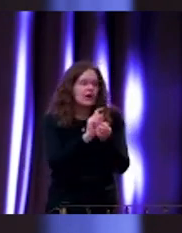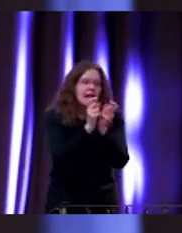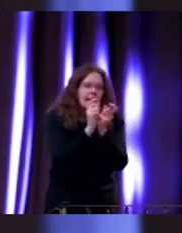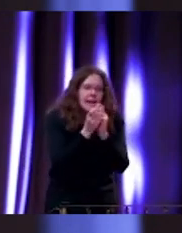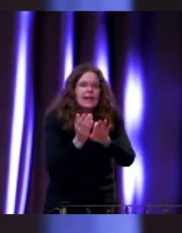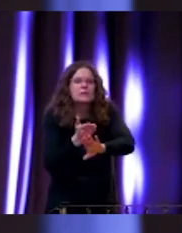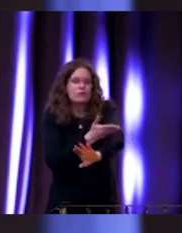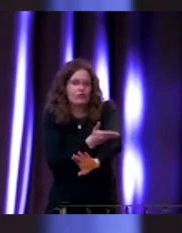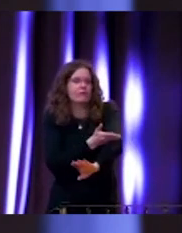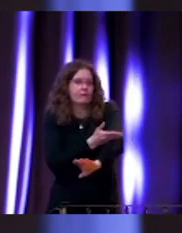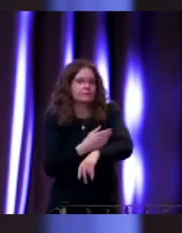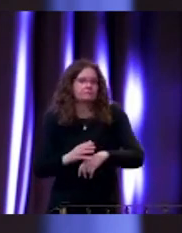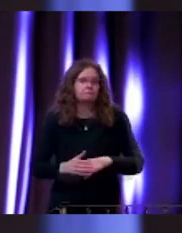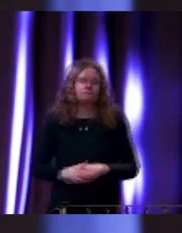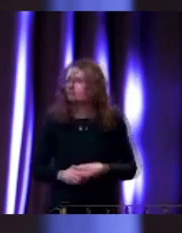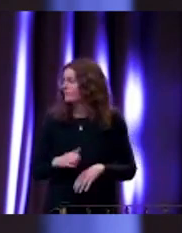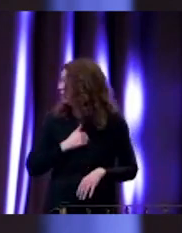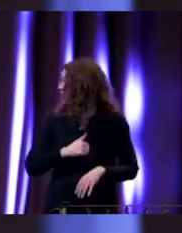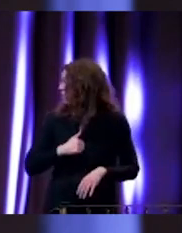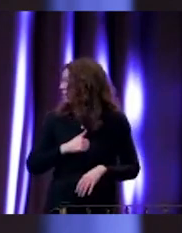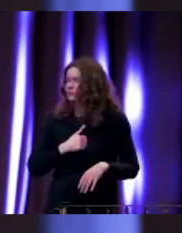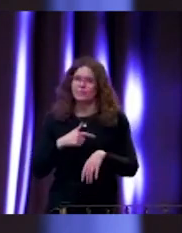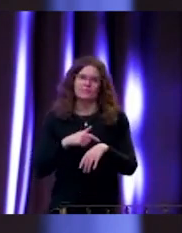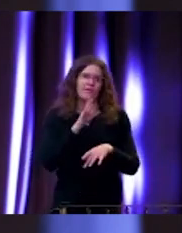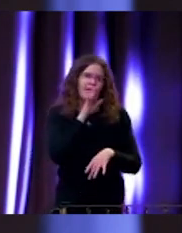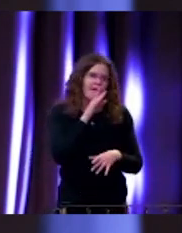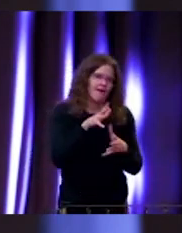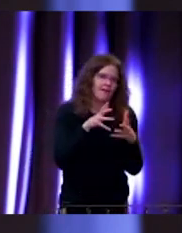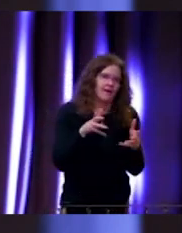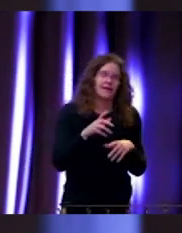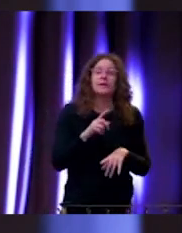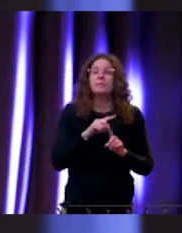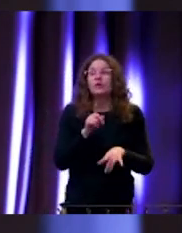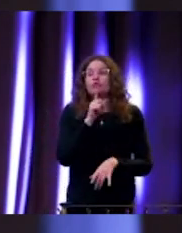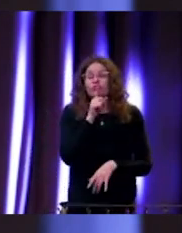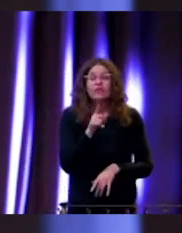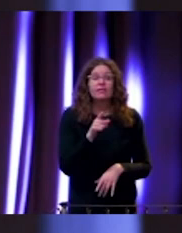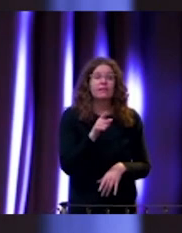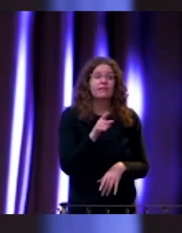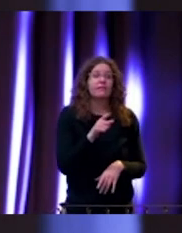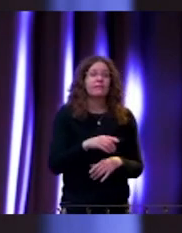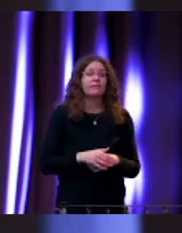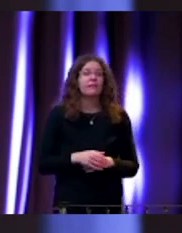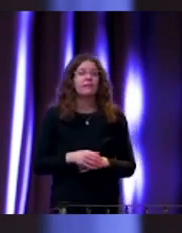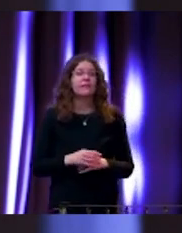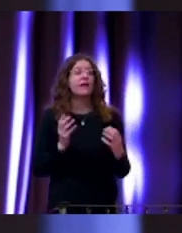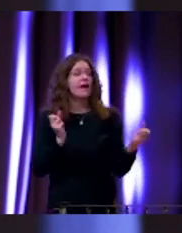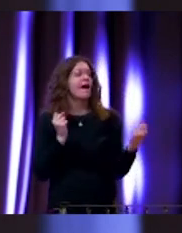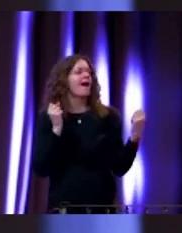to folks individually, right? How much it actually means to your personal